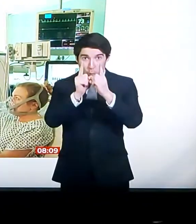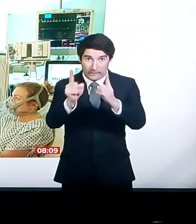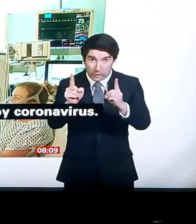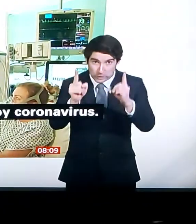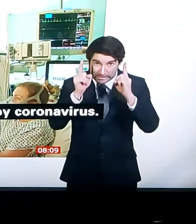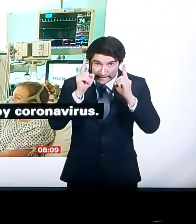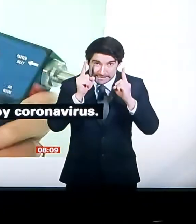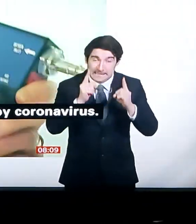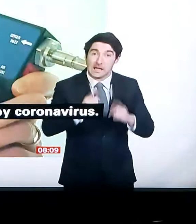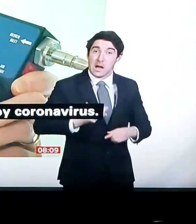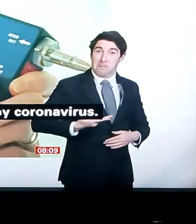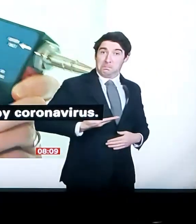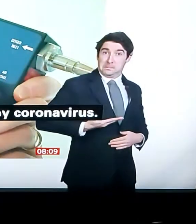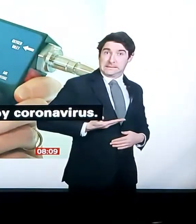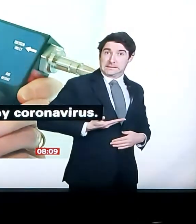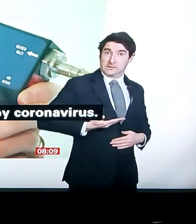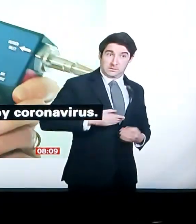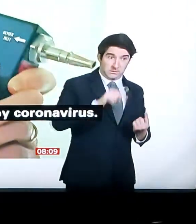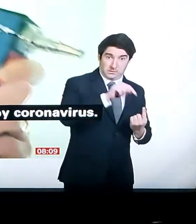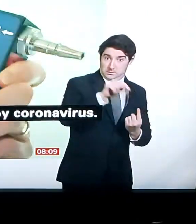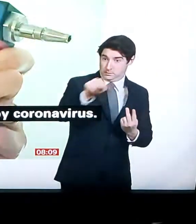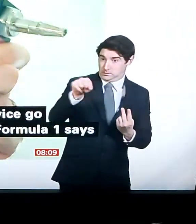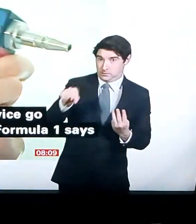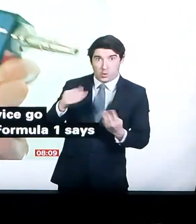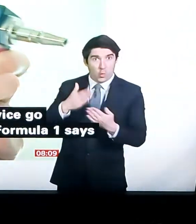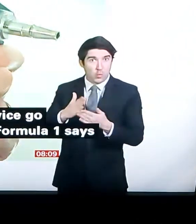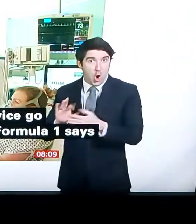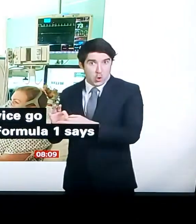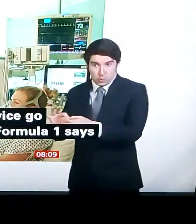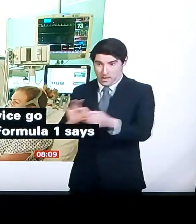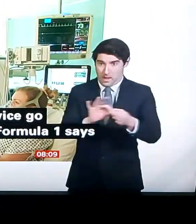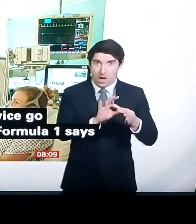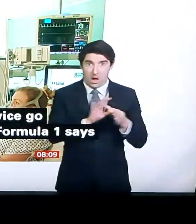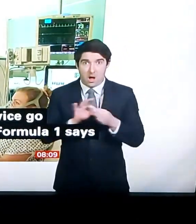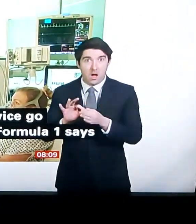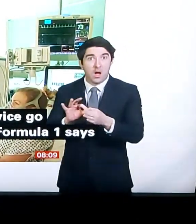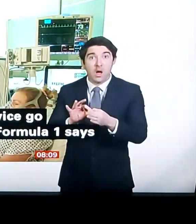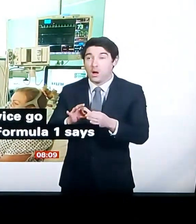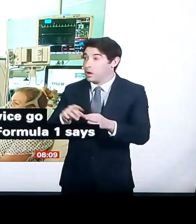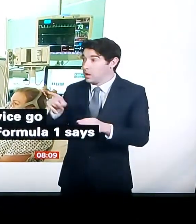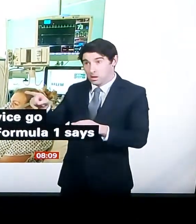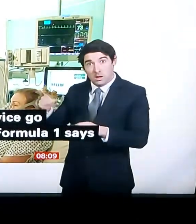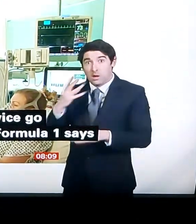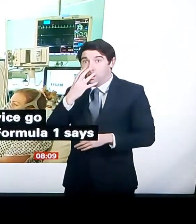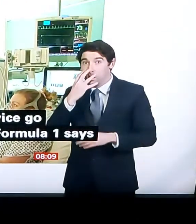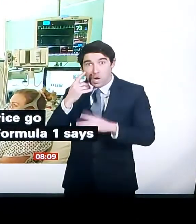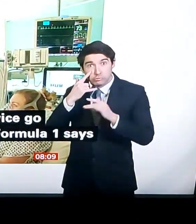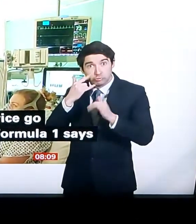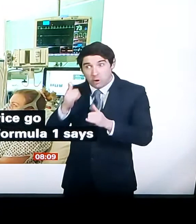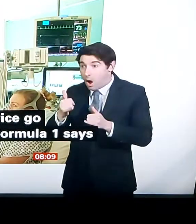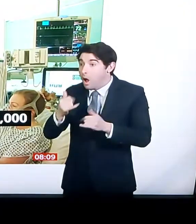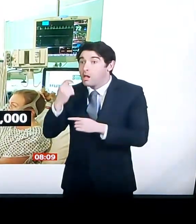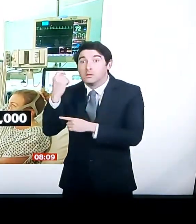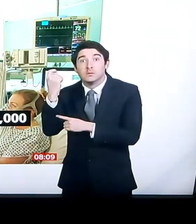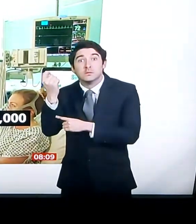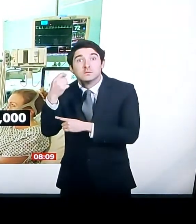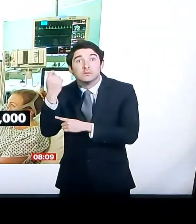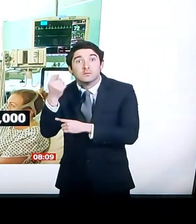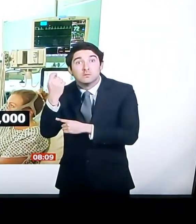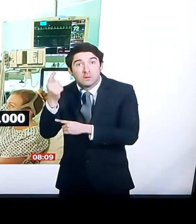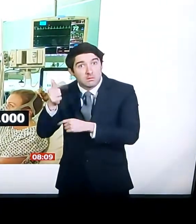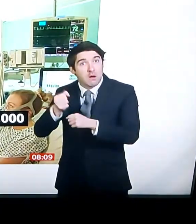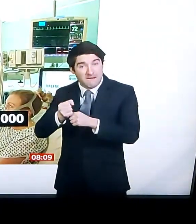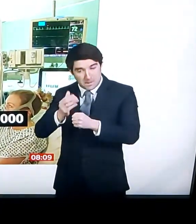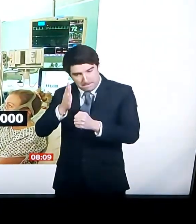by coronavirus. If the trials of this device go well, then Mercedes Formula One says it can produce up to 1,000 of